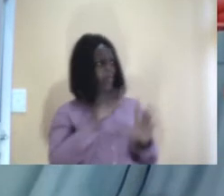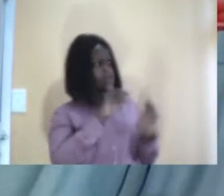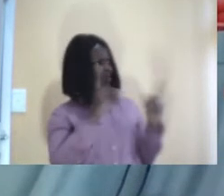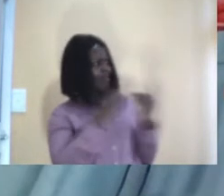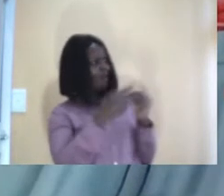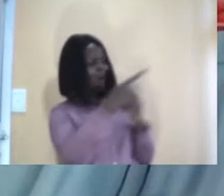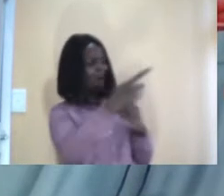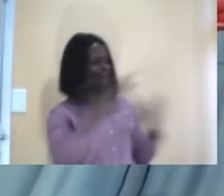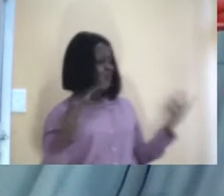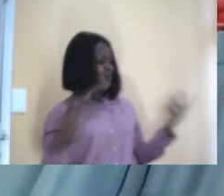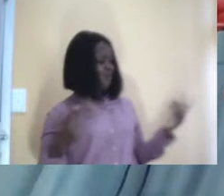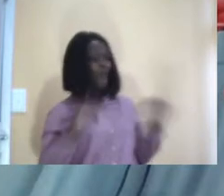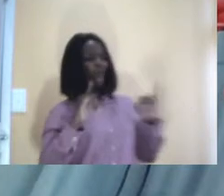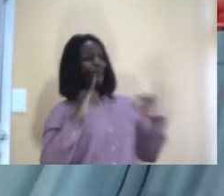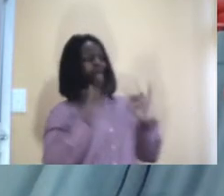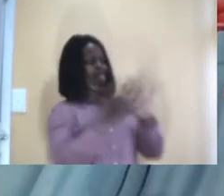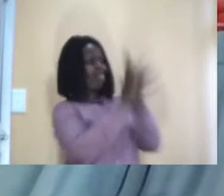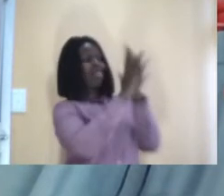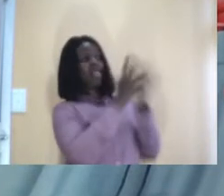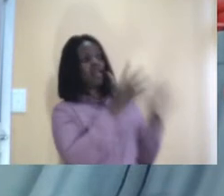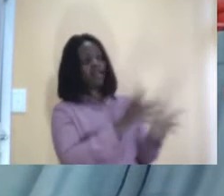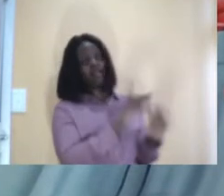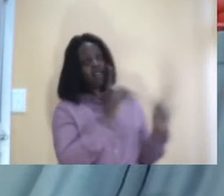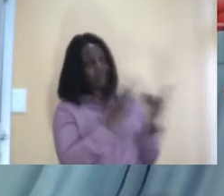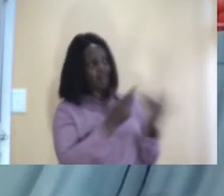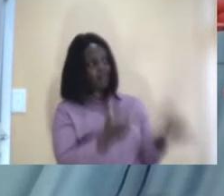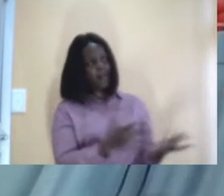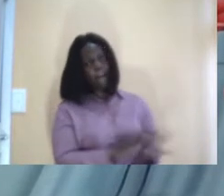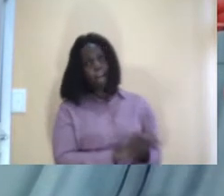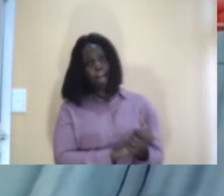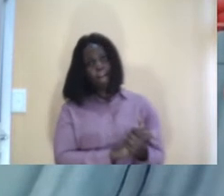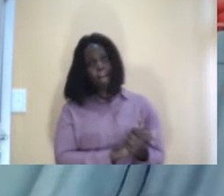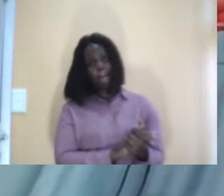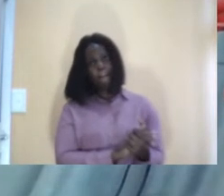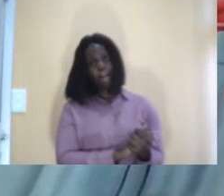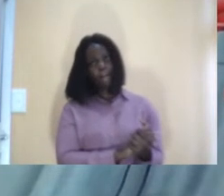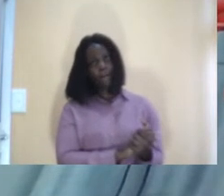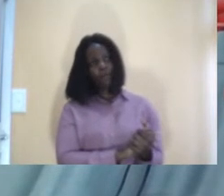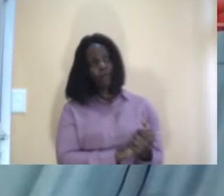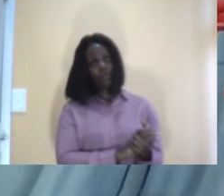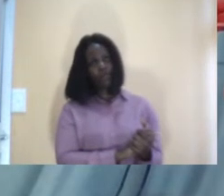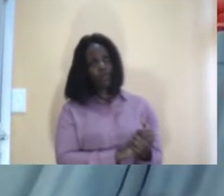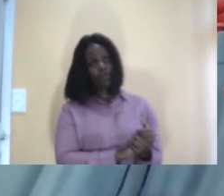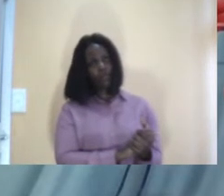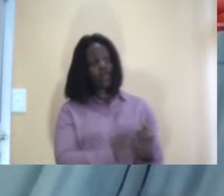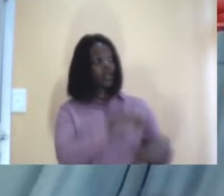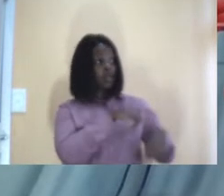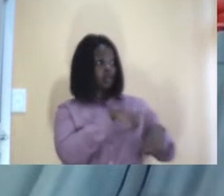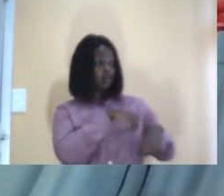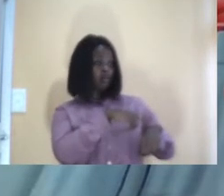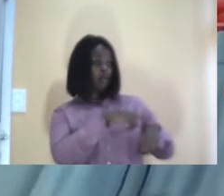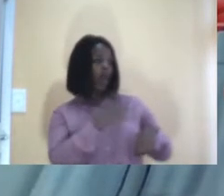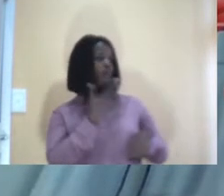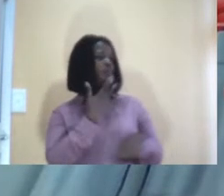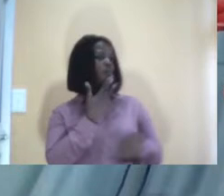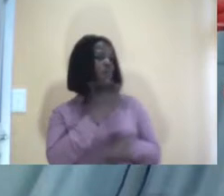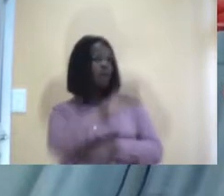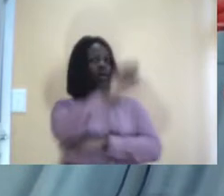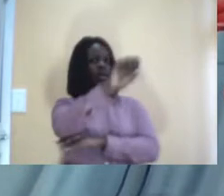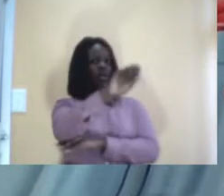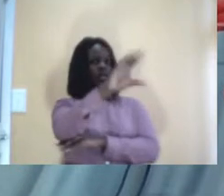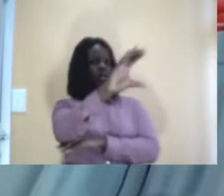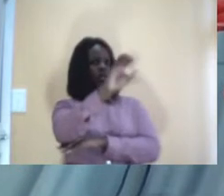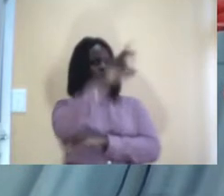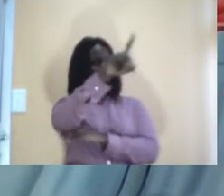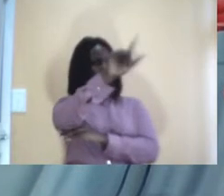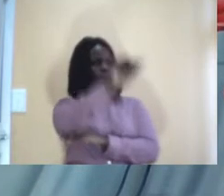shameless and it is a disaster. This was indication during the SCOPA and subsequently portfolio committee